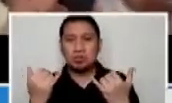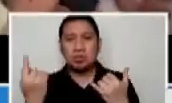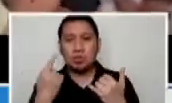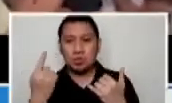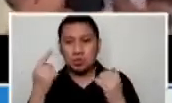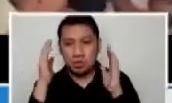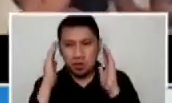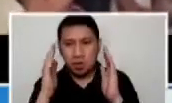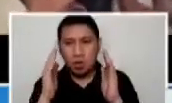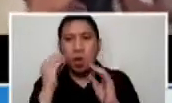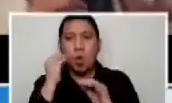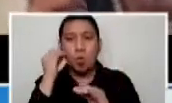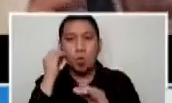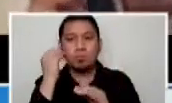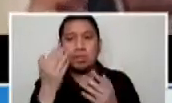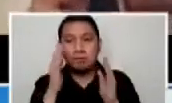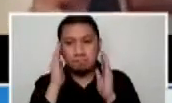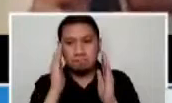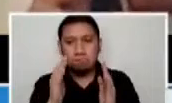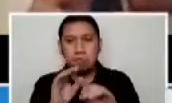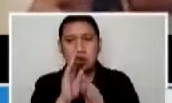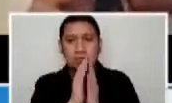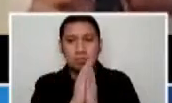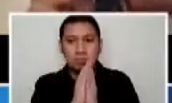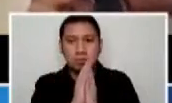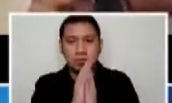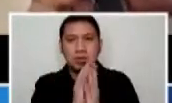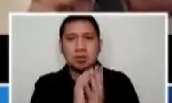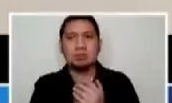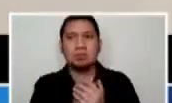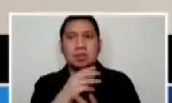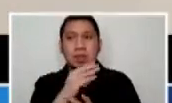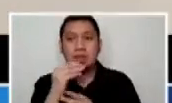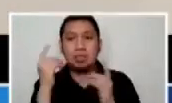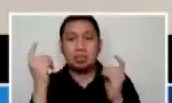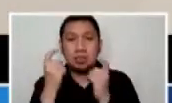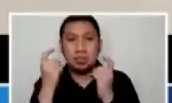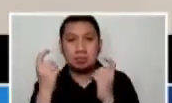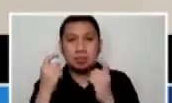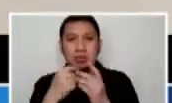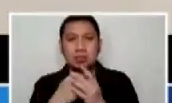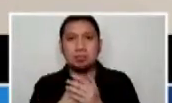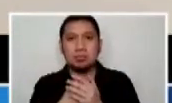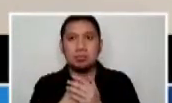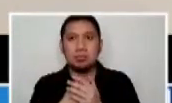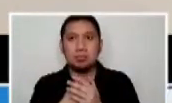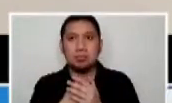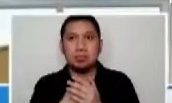covering this event. by IBC TB 13 or 15.